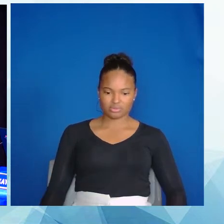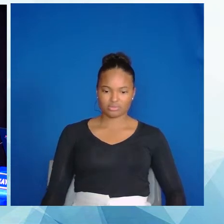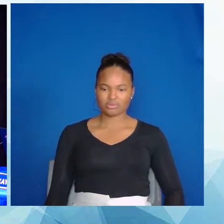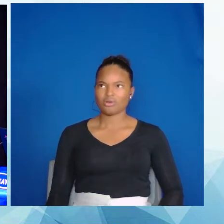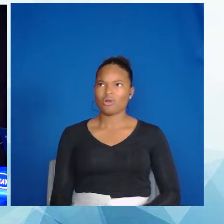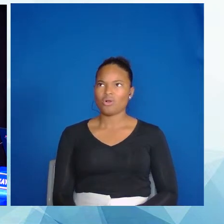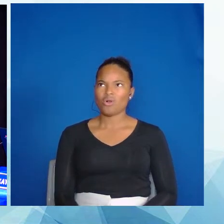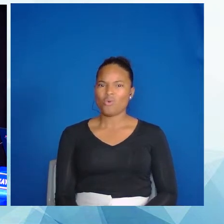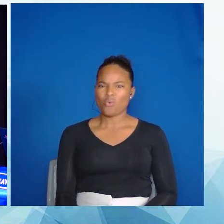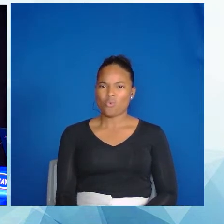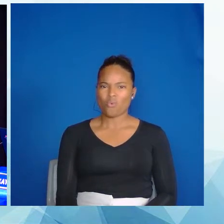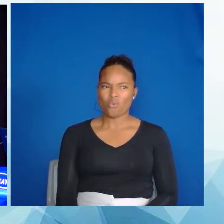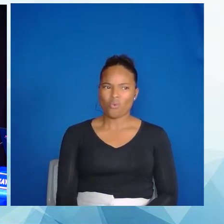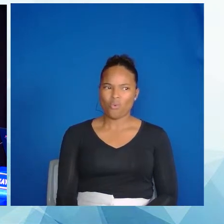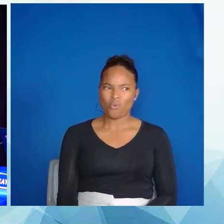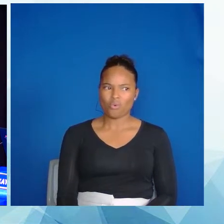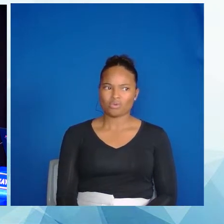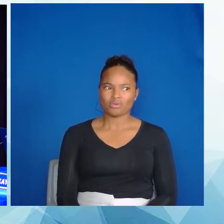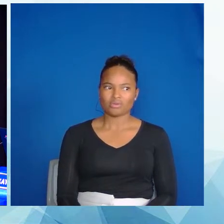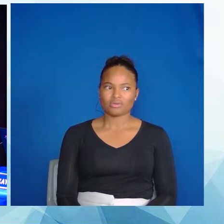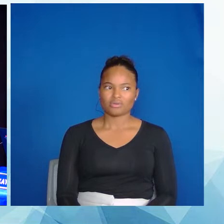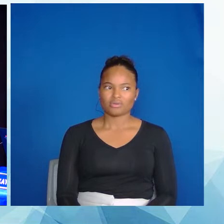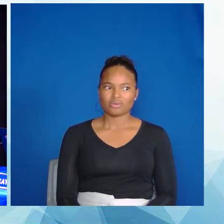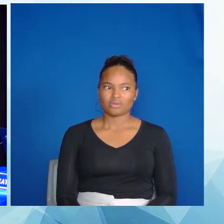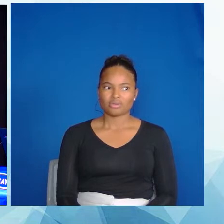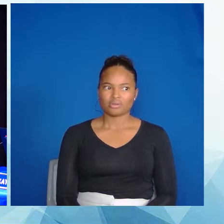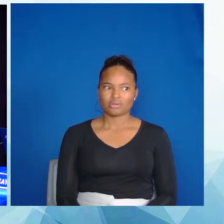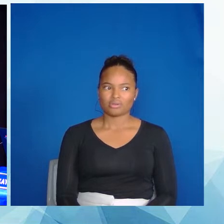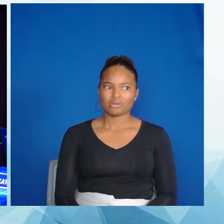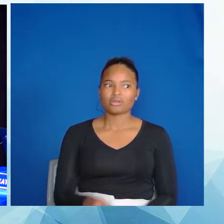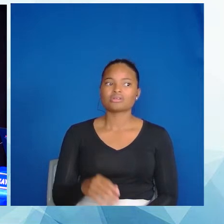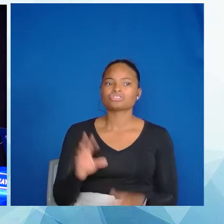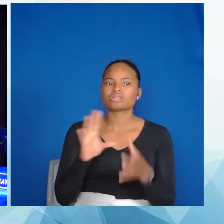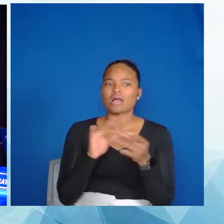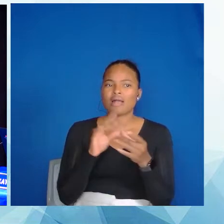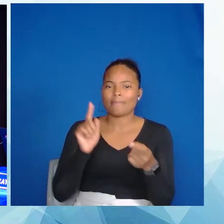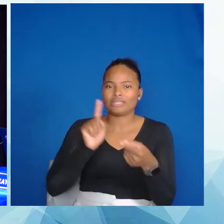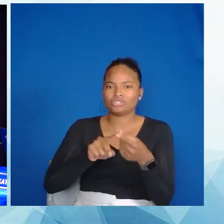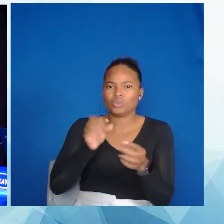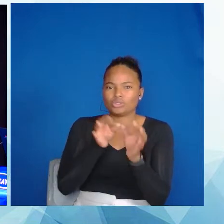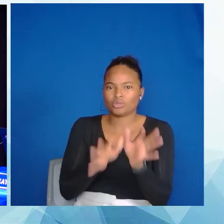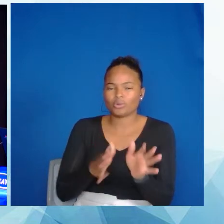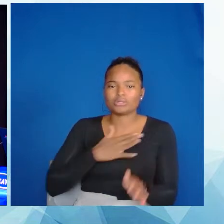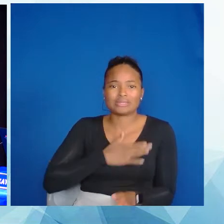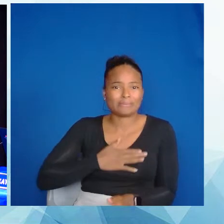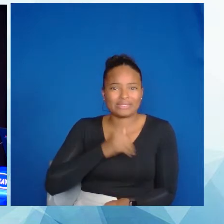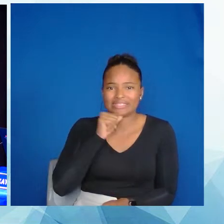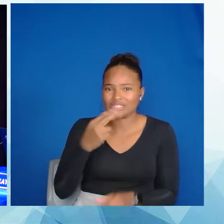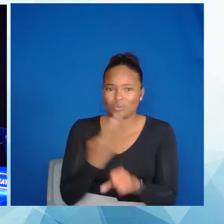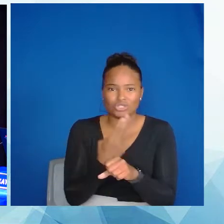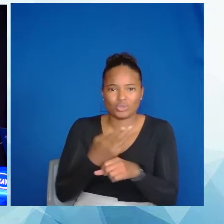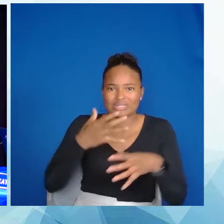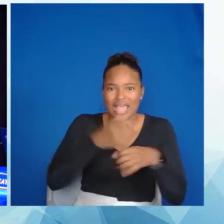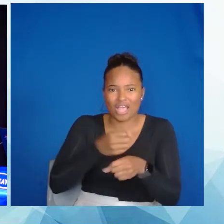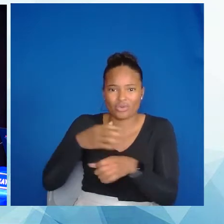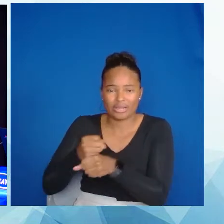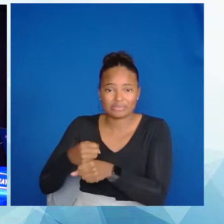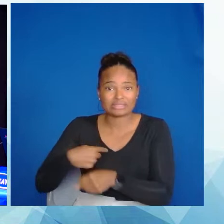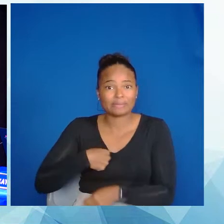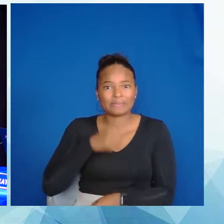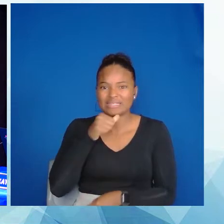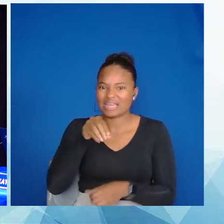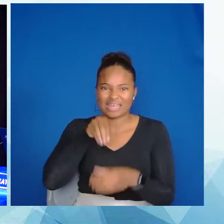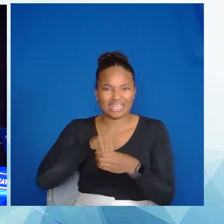This was just a comment to the interpreters to please not use acronyms because I'm not in the school system, and so I don't know